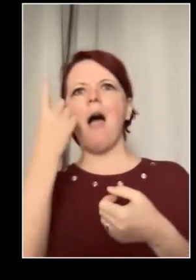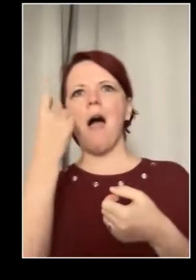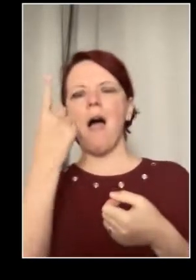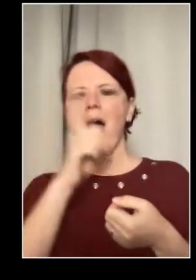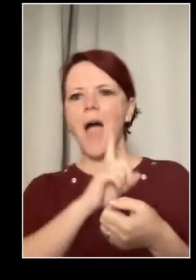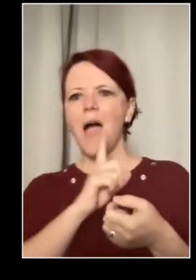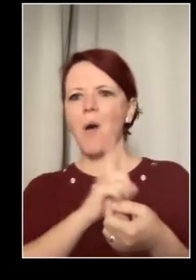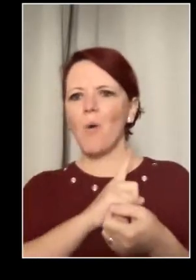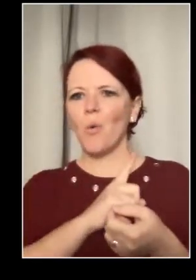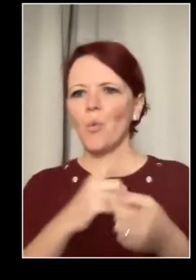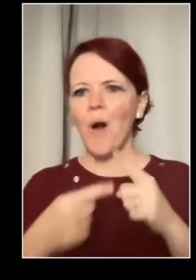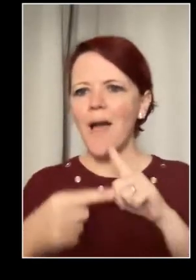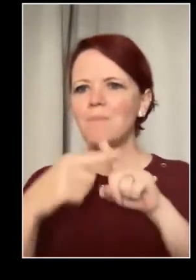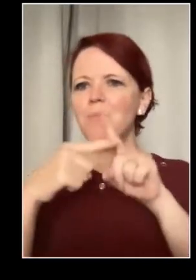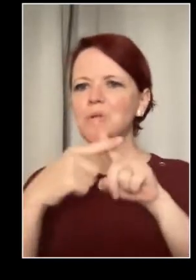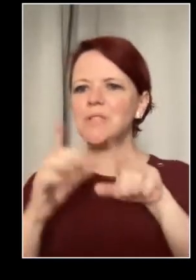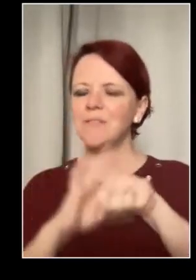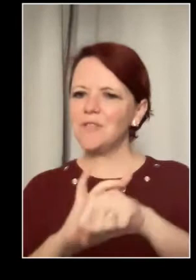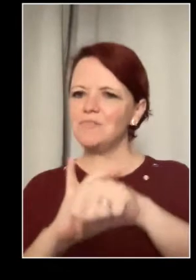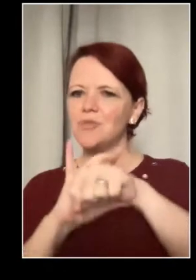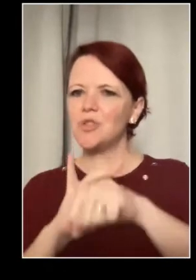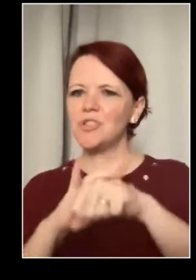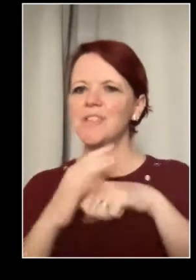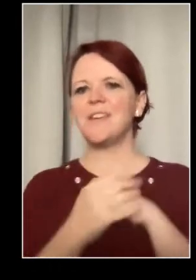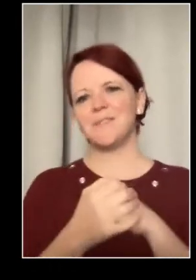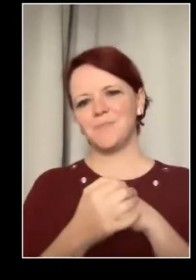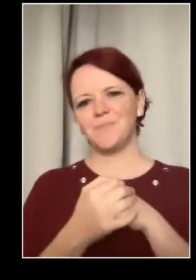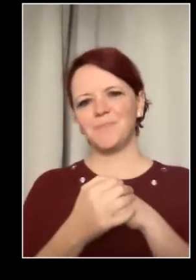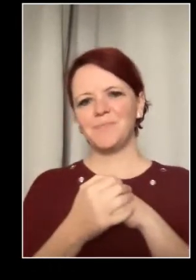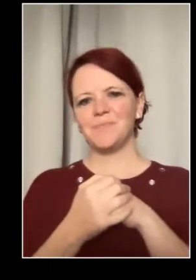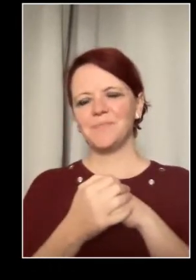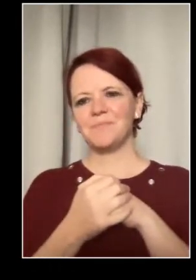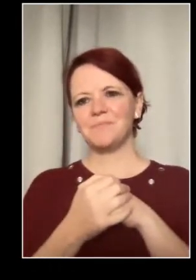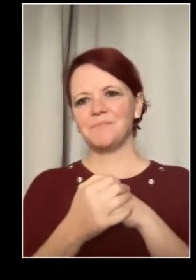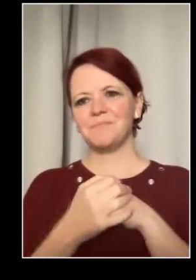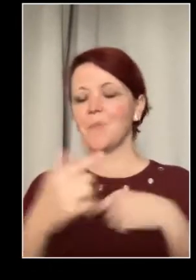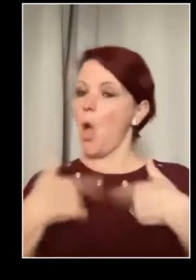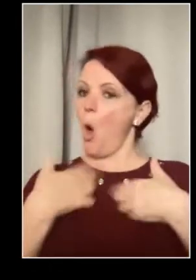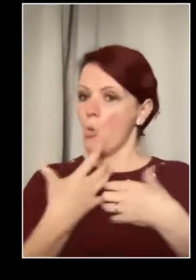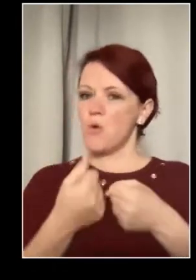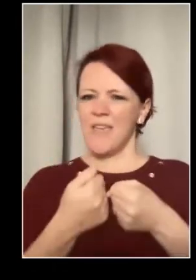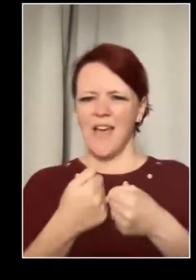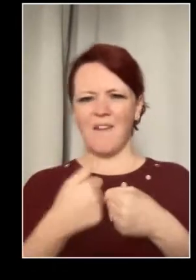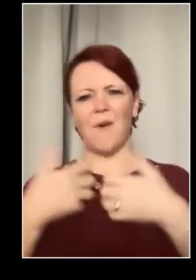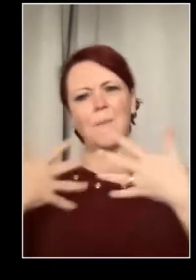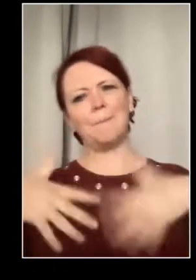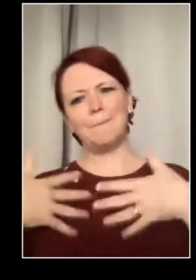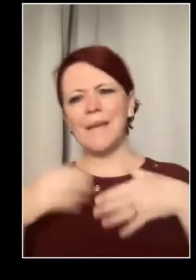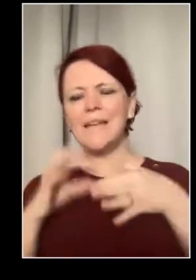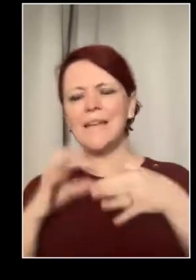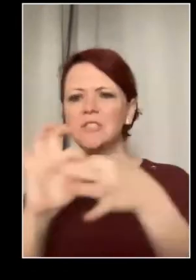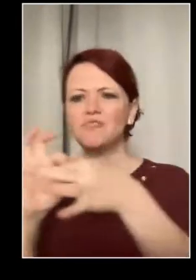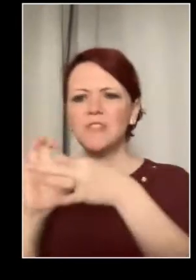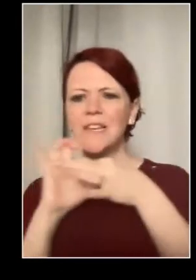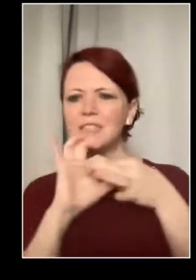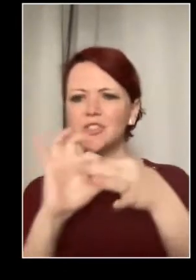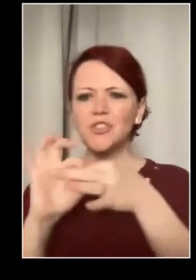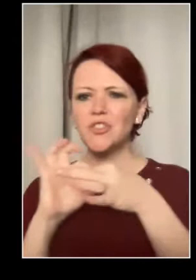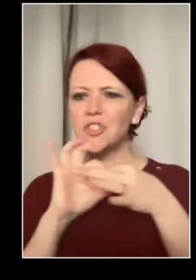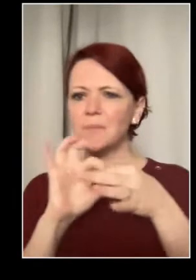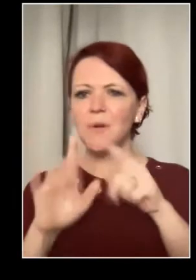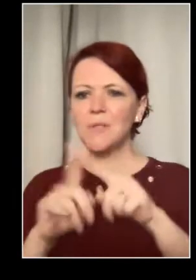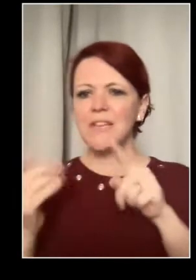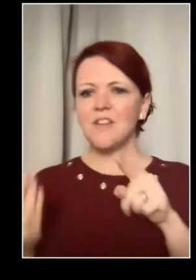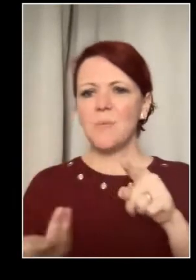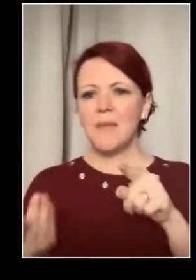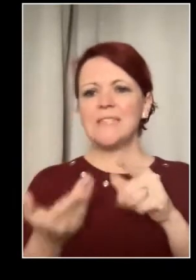government to champion apprenticeships to other employers. We've got the relationship with businesses that count. We've got the evidence that apprenticeships work, and